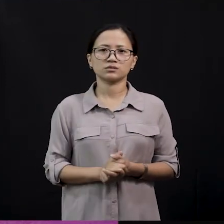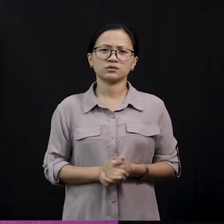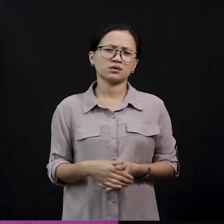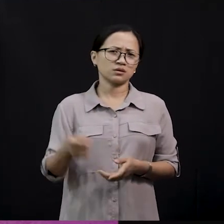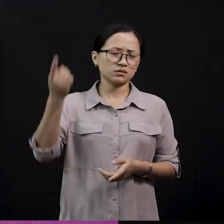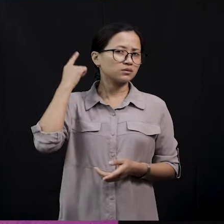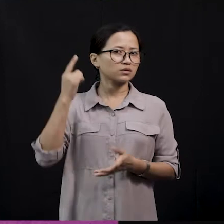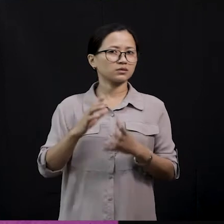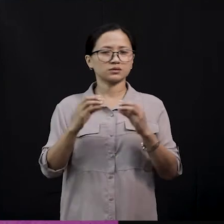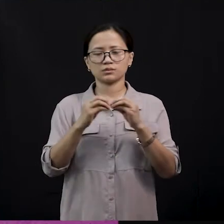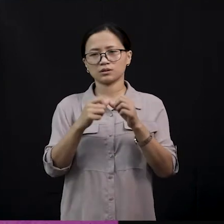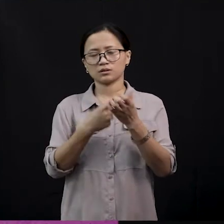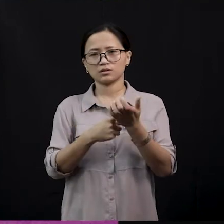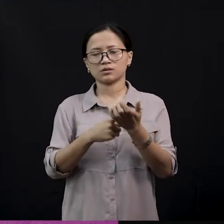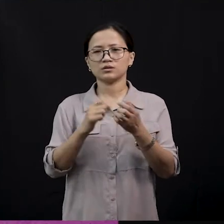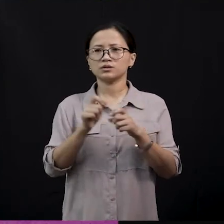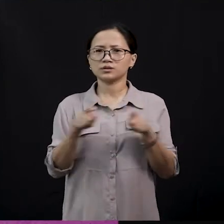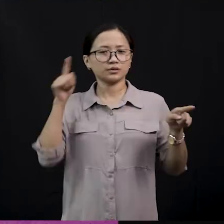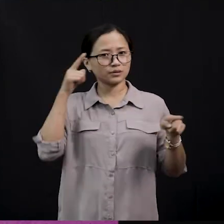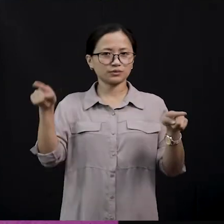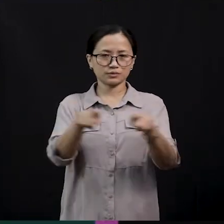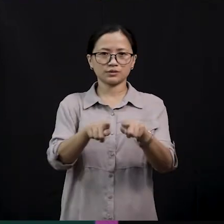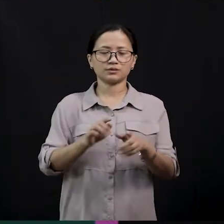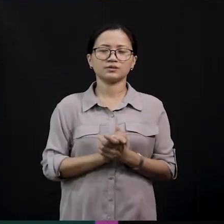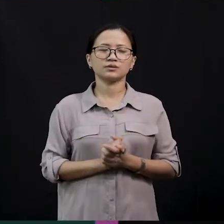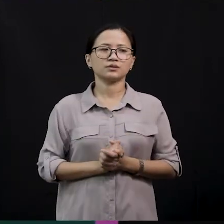last bargain, but what is that bargain?